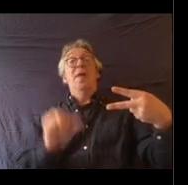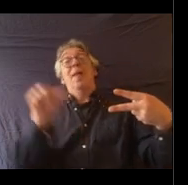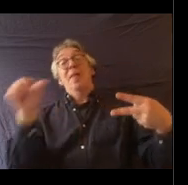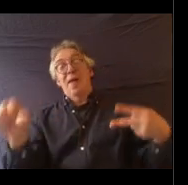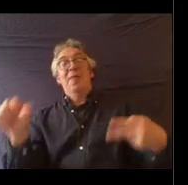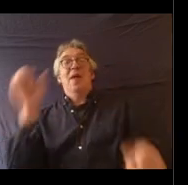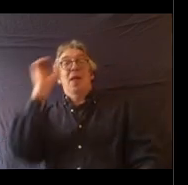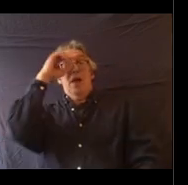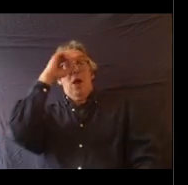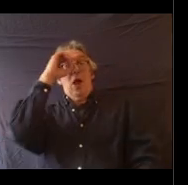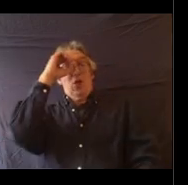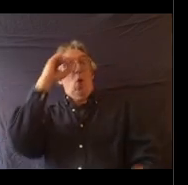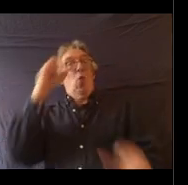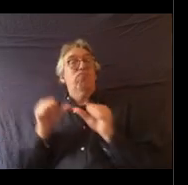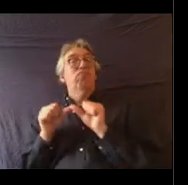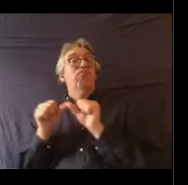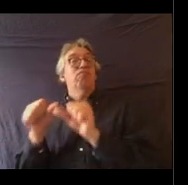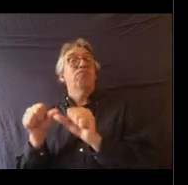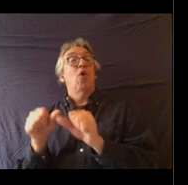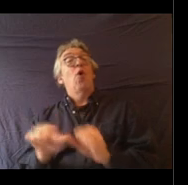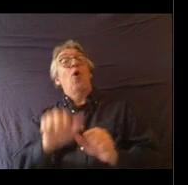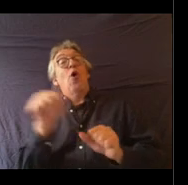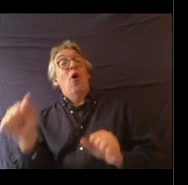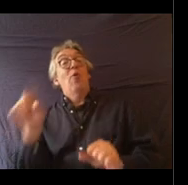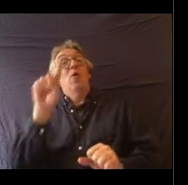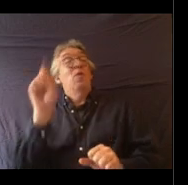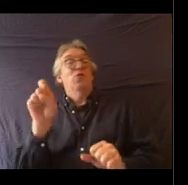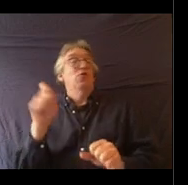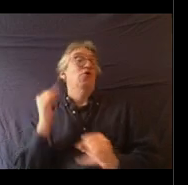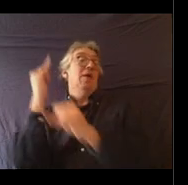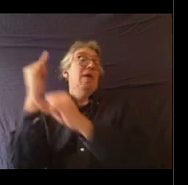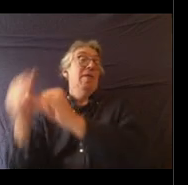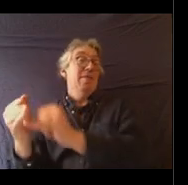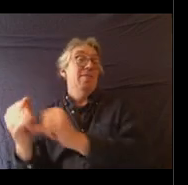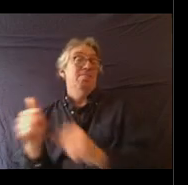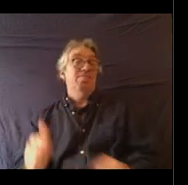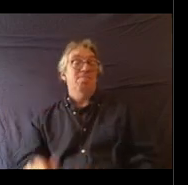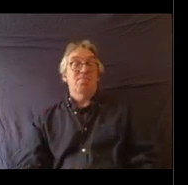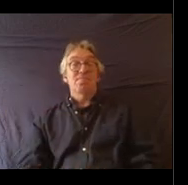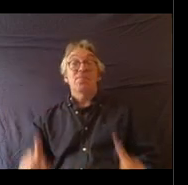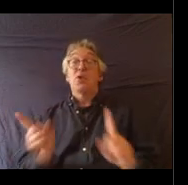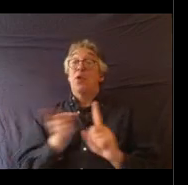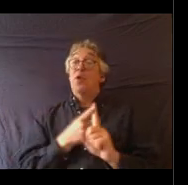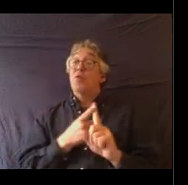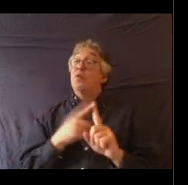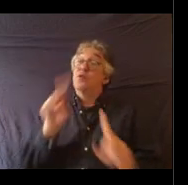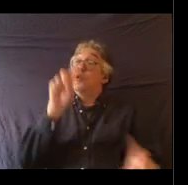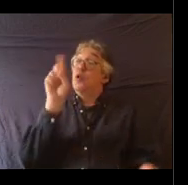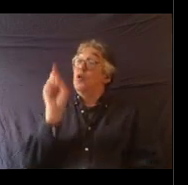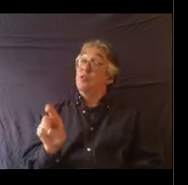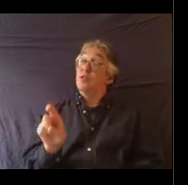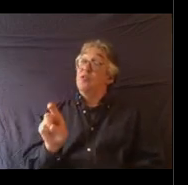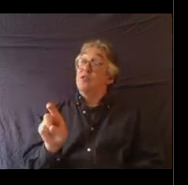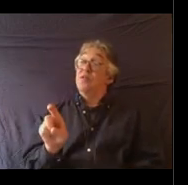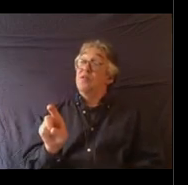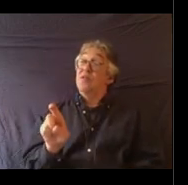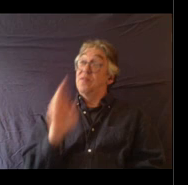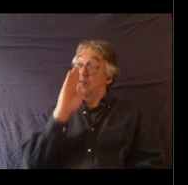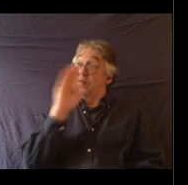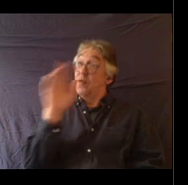and then take the rest of the questions in the end. So the first question that was asked to Lara was, does